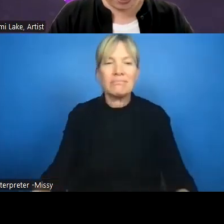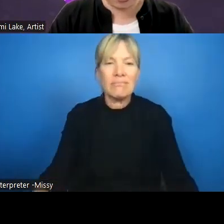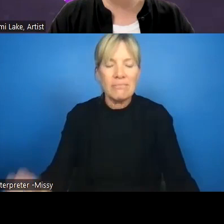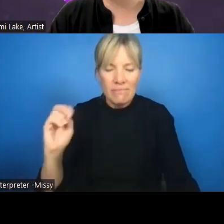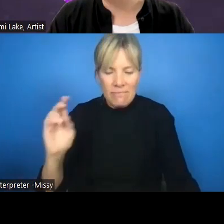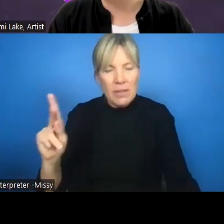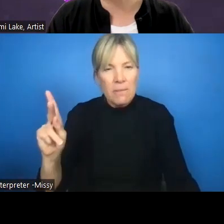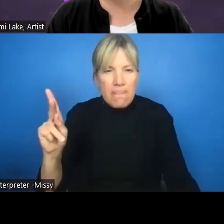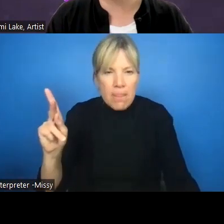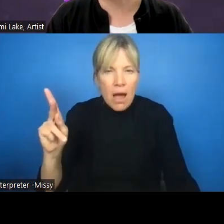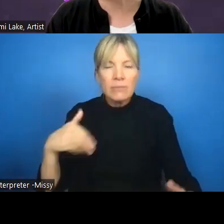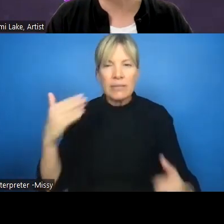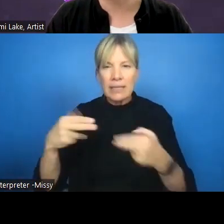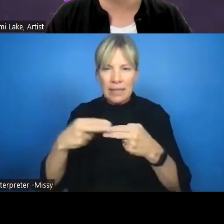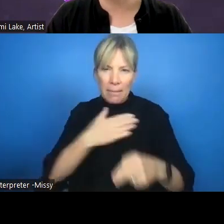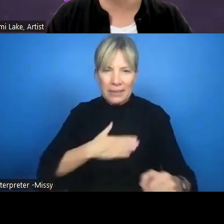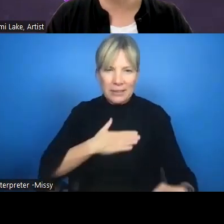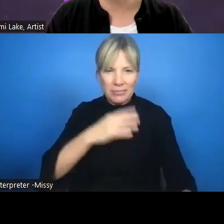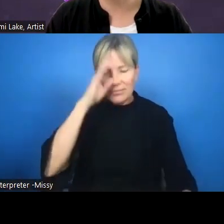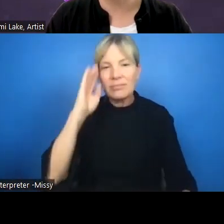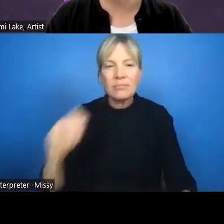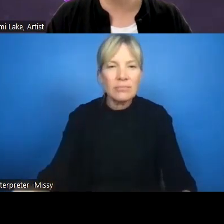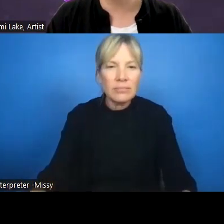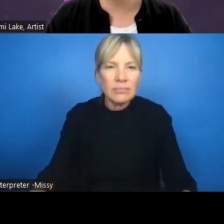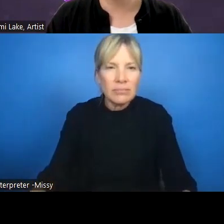Okay, next slide, please.